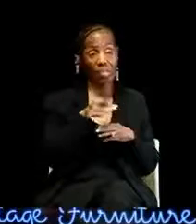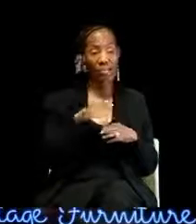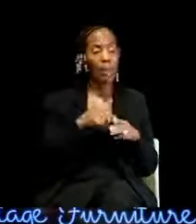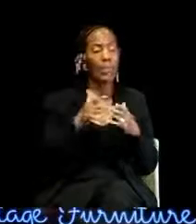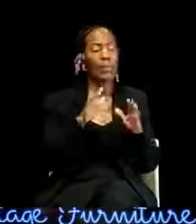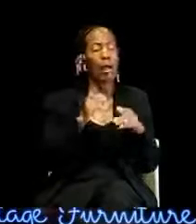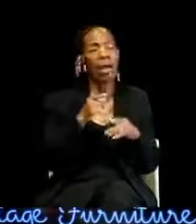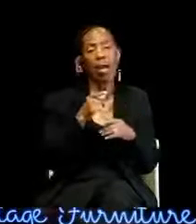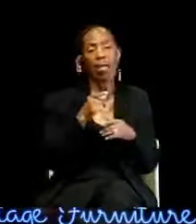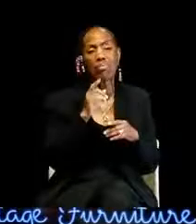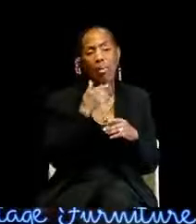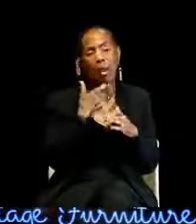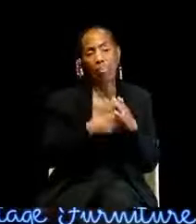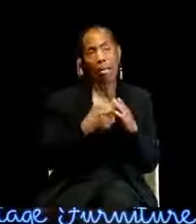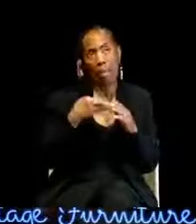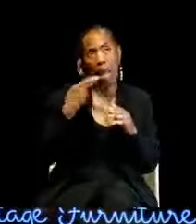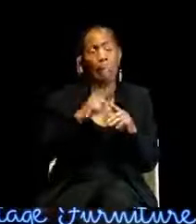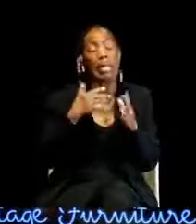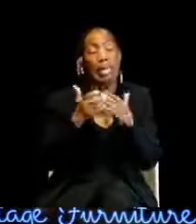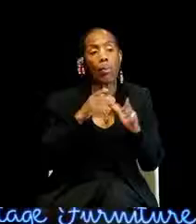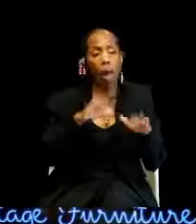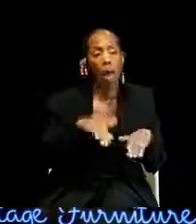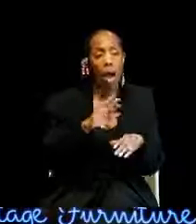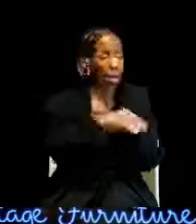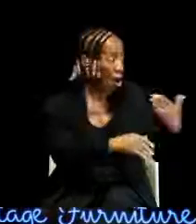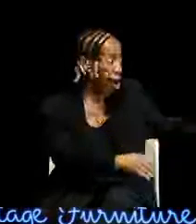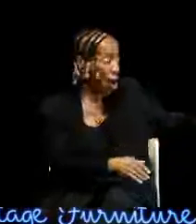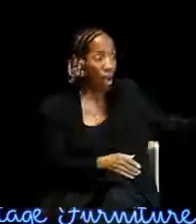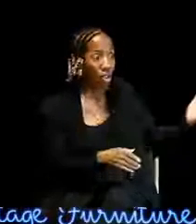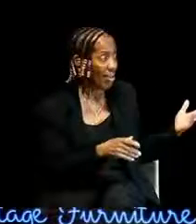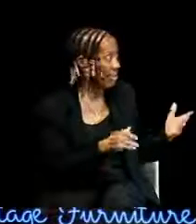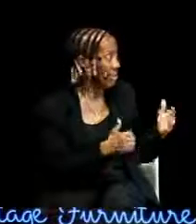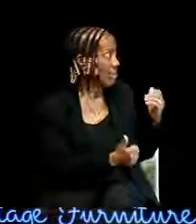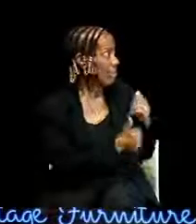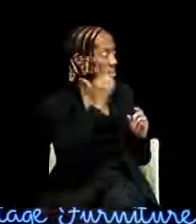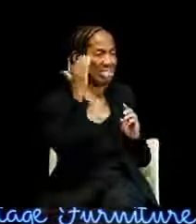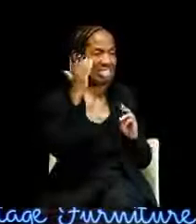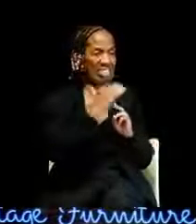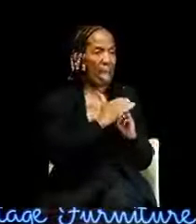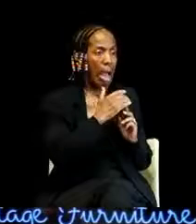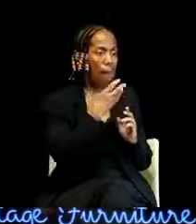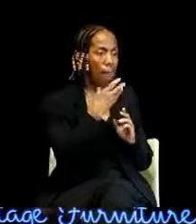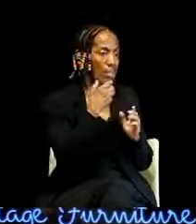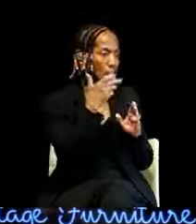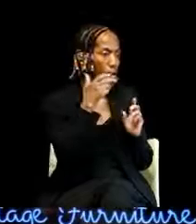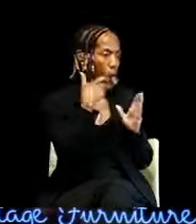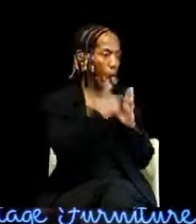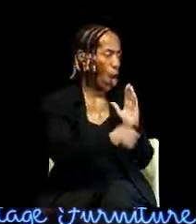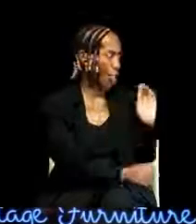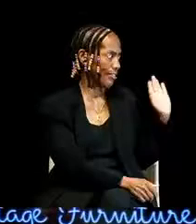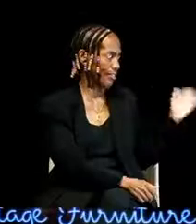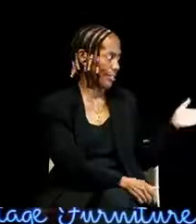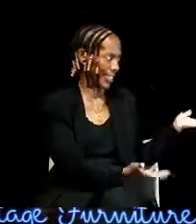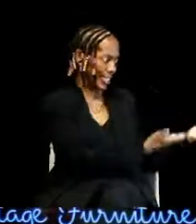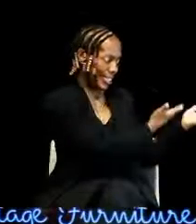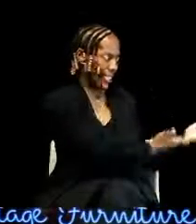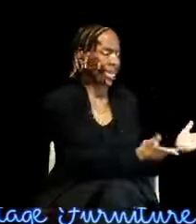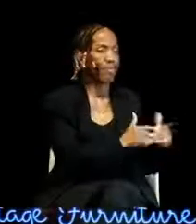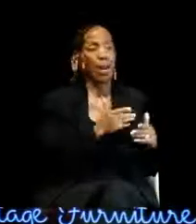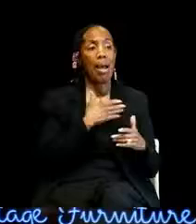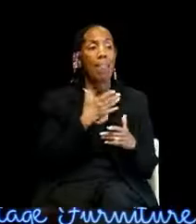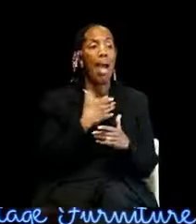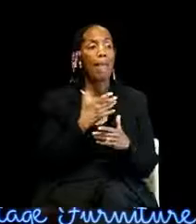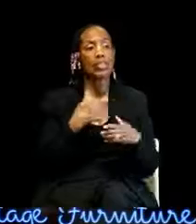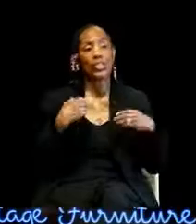I have pricing from Raina on all of these things. That's the most expensive thing up here, just for point of reference. But happy to